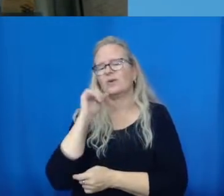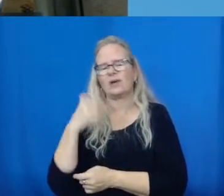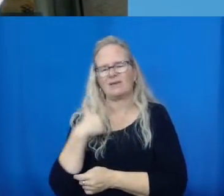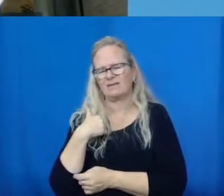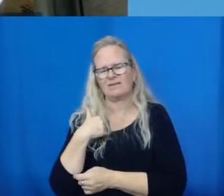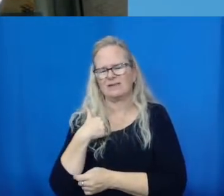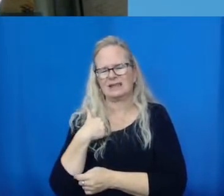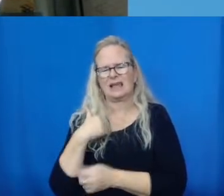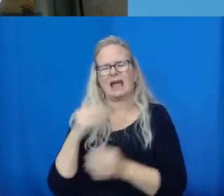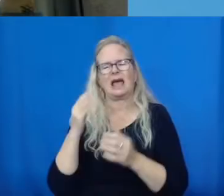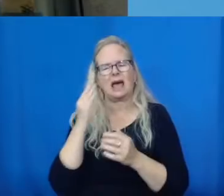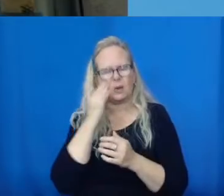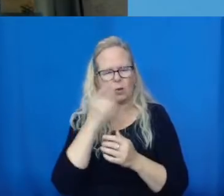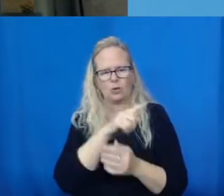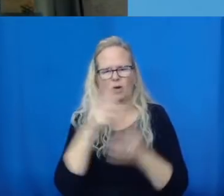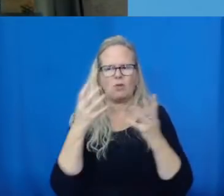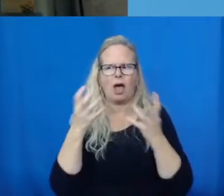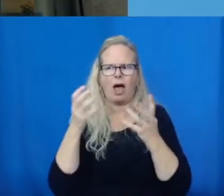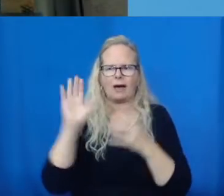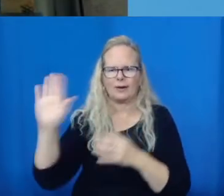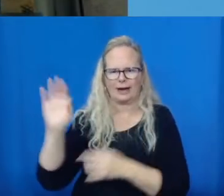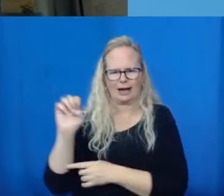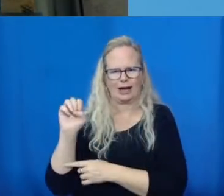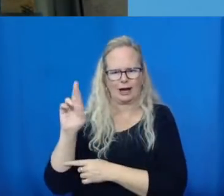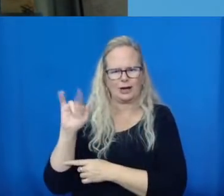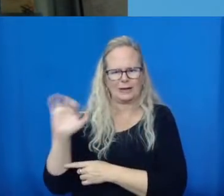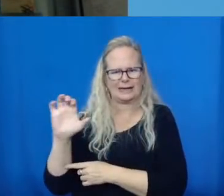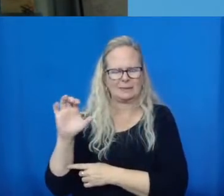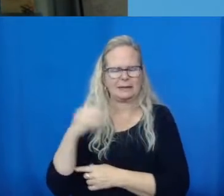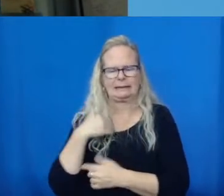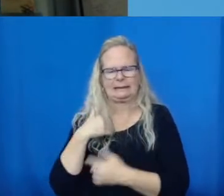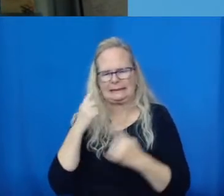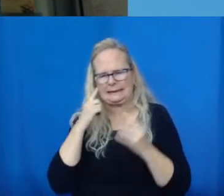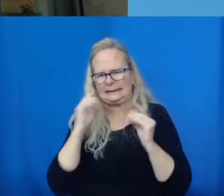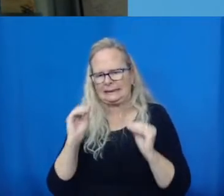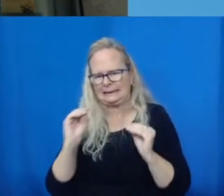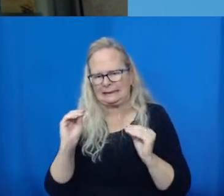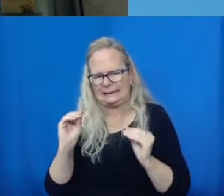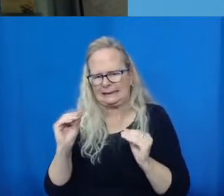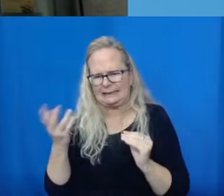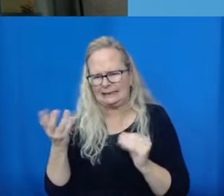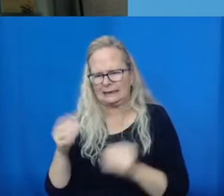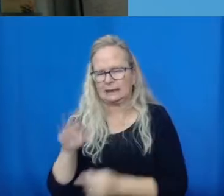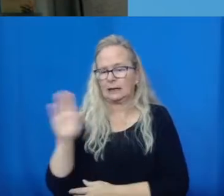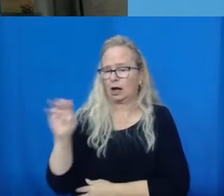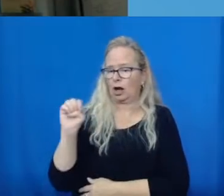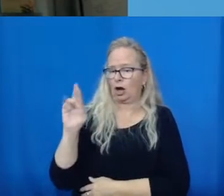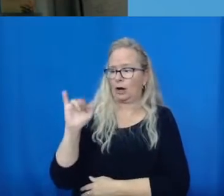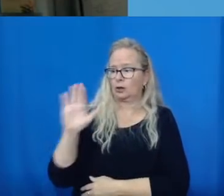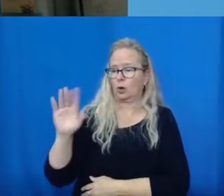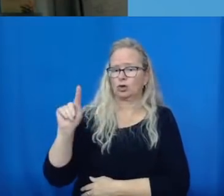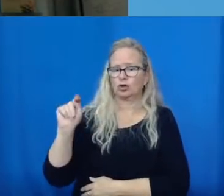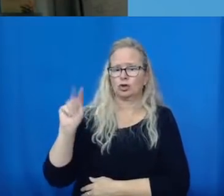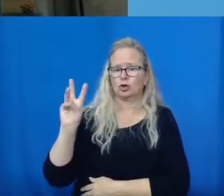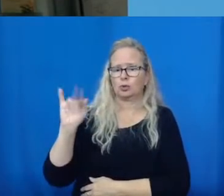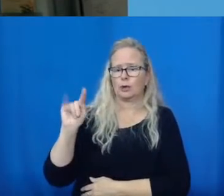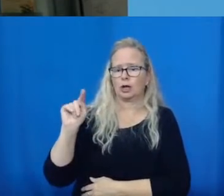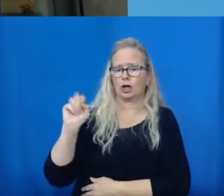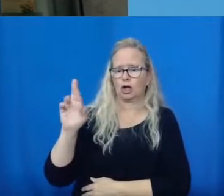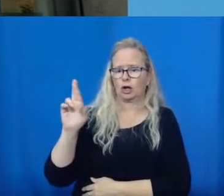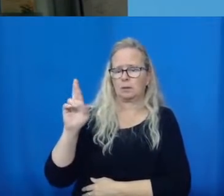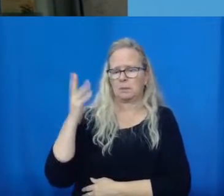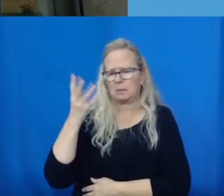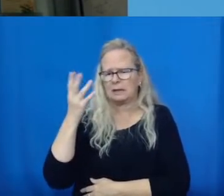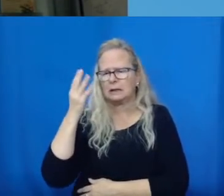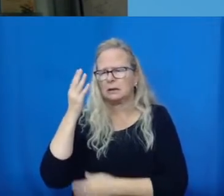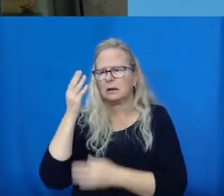someone else that is shareable, we will make sure to reshare that through the Protect Our Province Alberta. We will be back